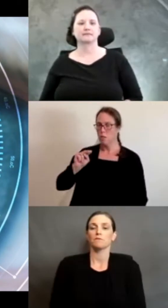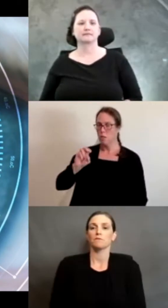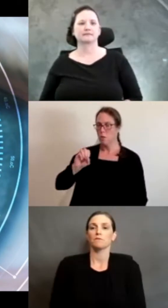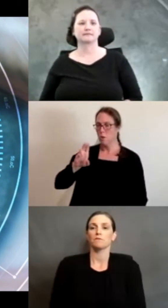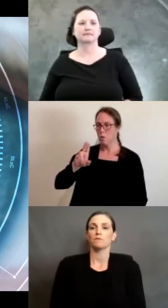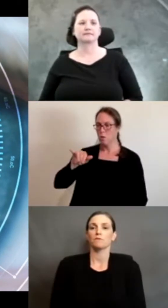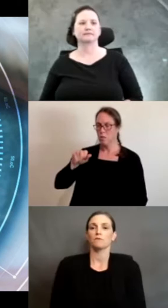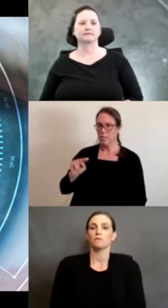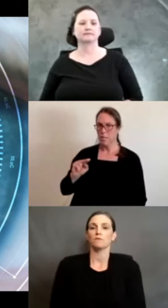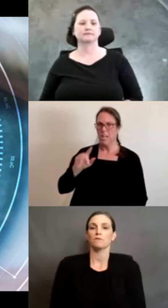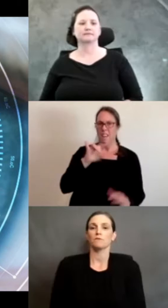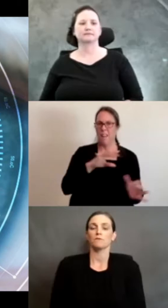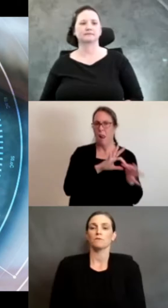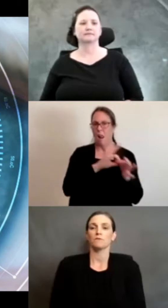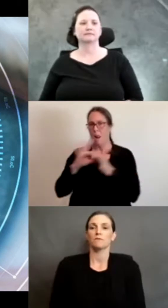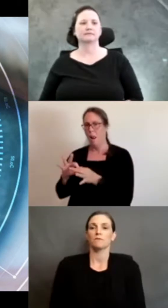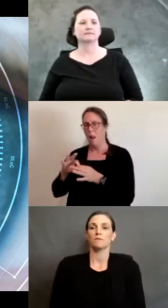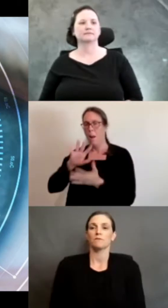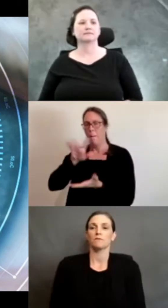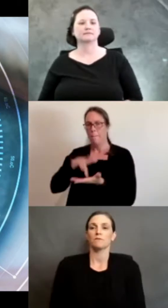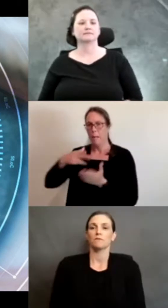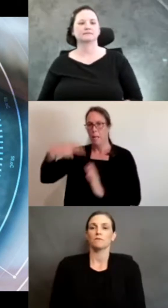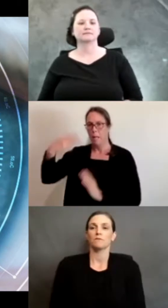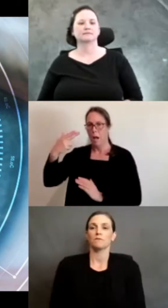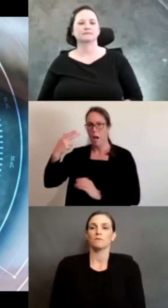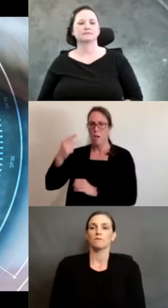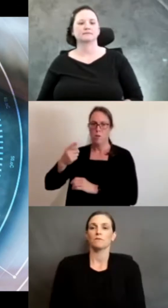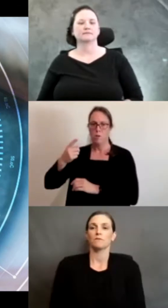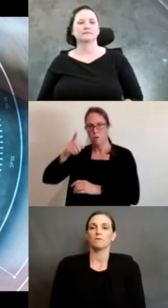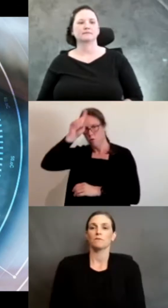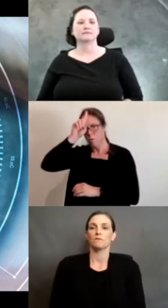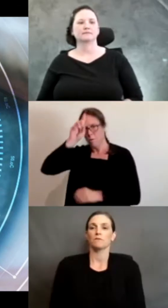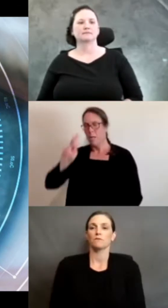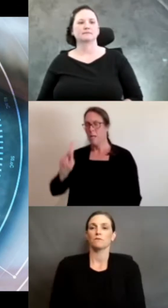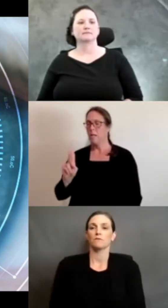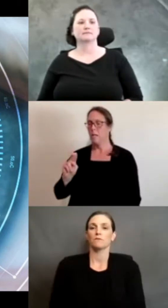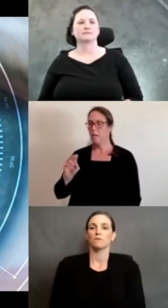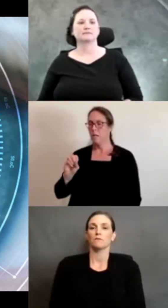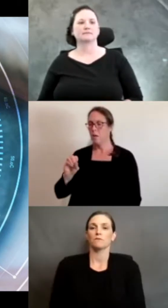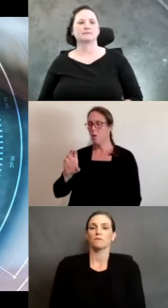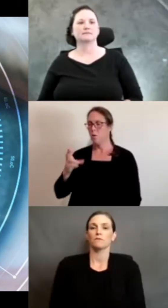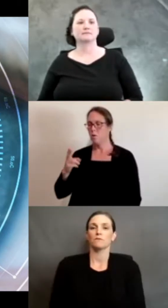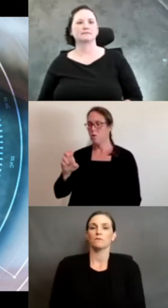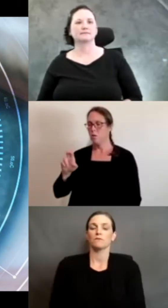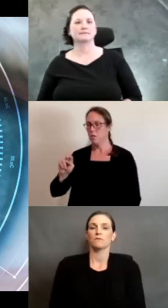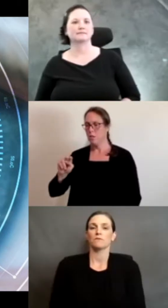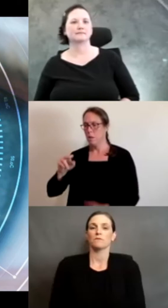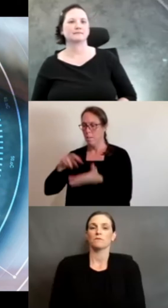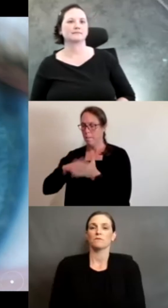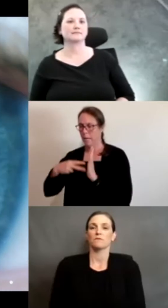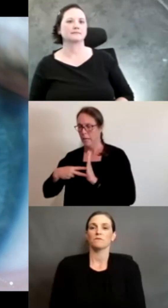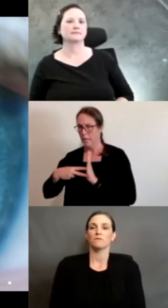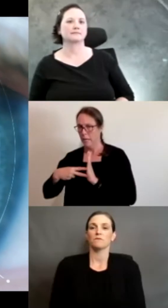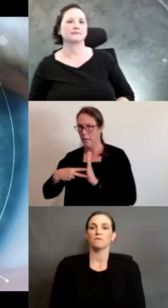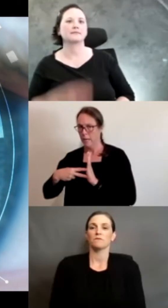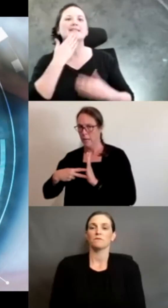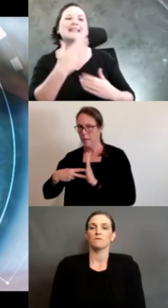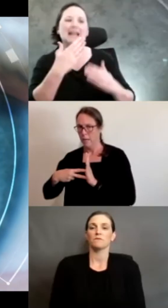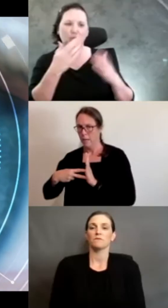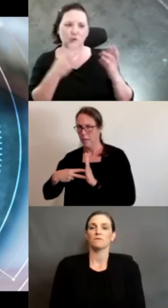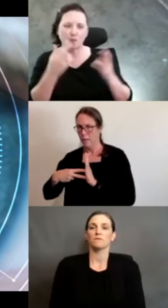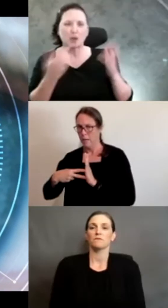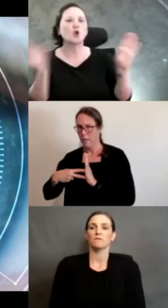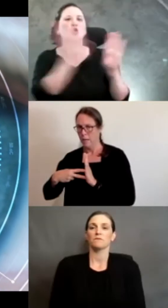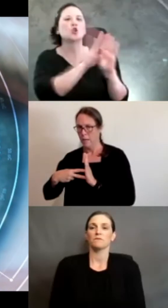Middle High German. Notion, meaning. Thank you, robot. Close dictionary inquiry. You are welcome,